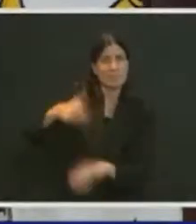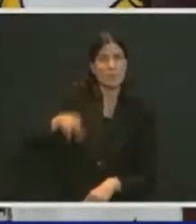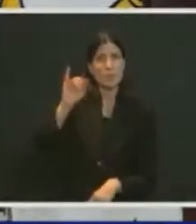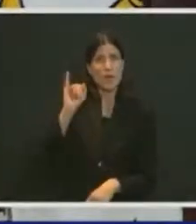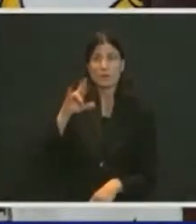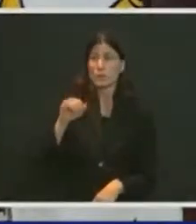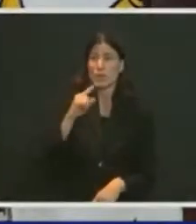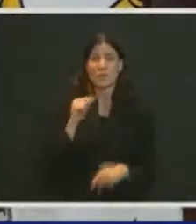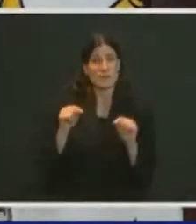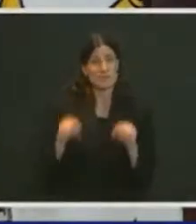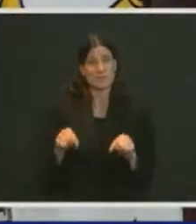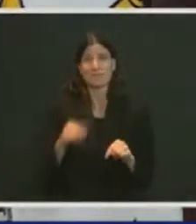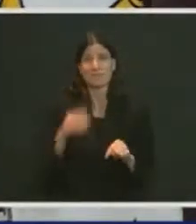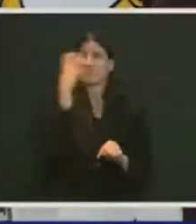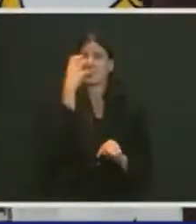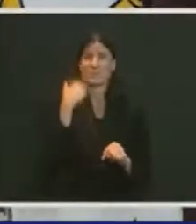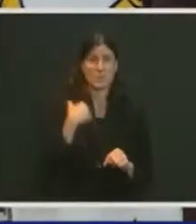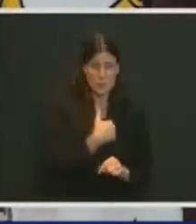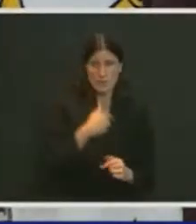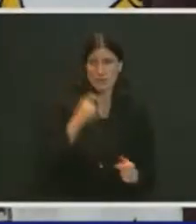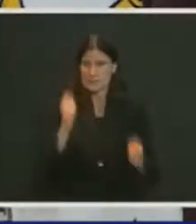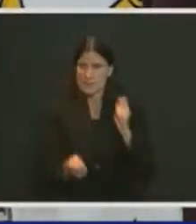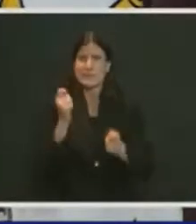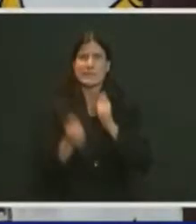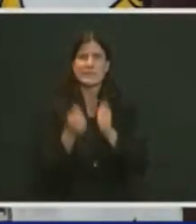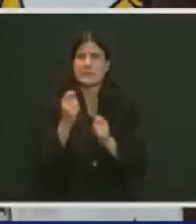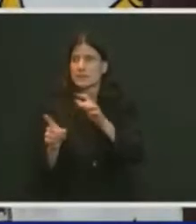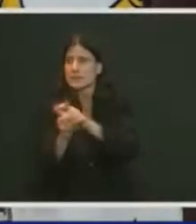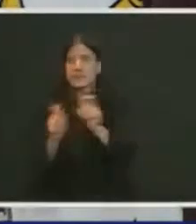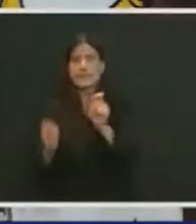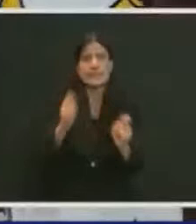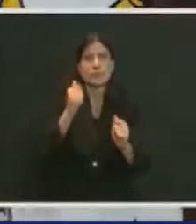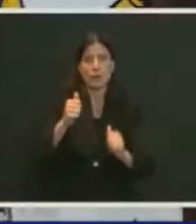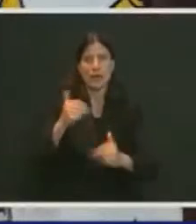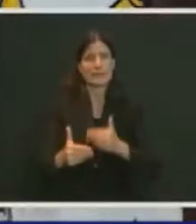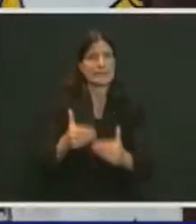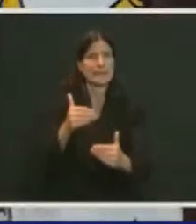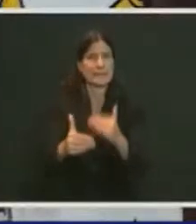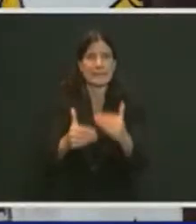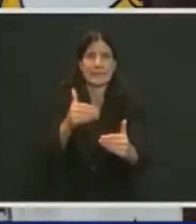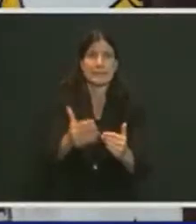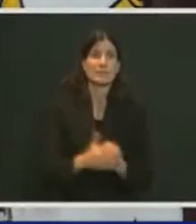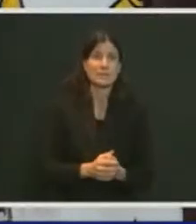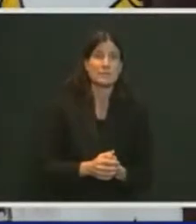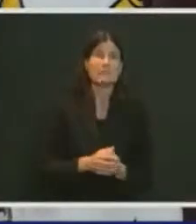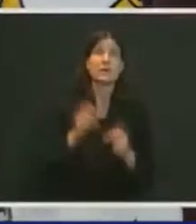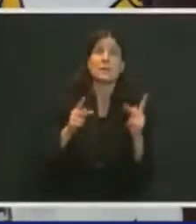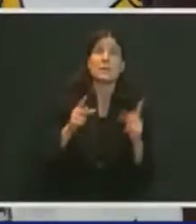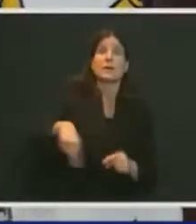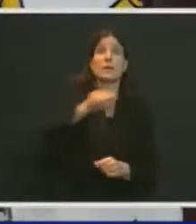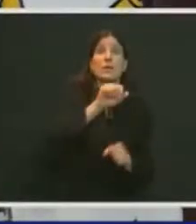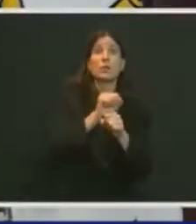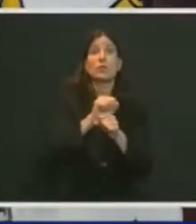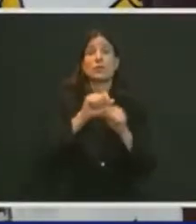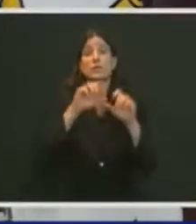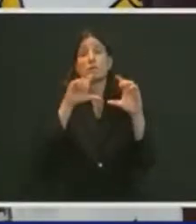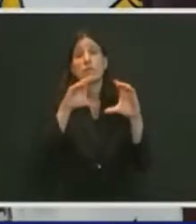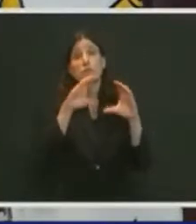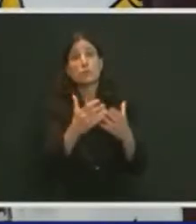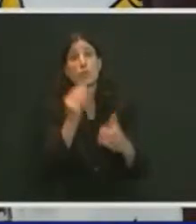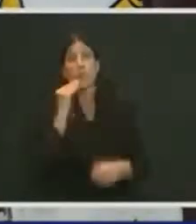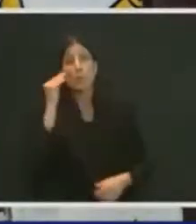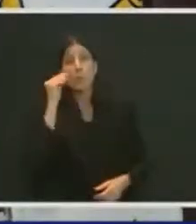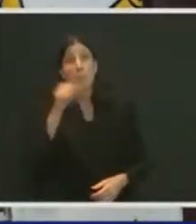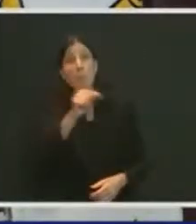specific instances for folks who are caring for the developmentally disabled loved ones, the end of life. So we really